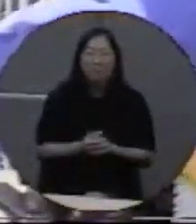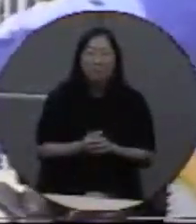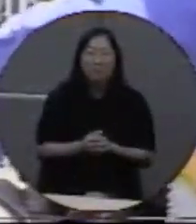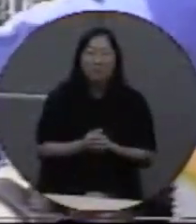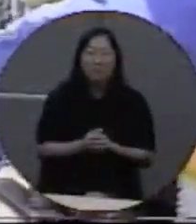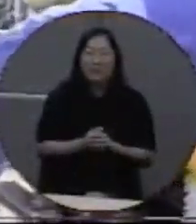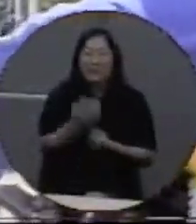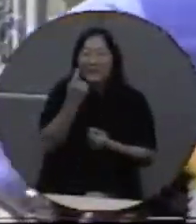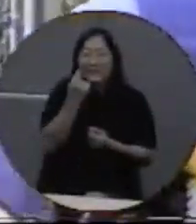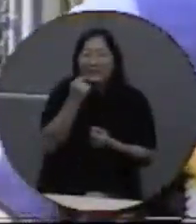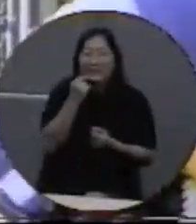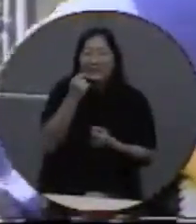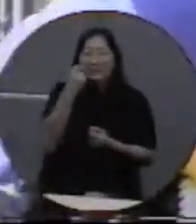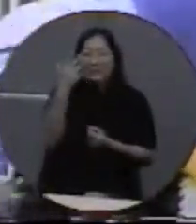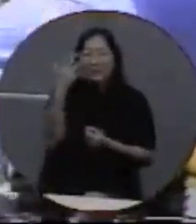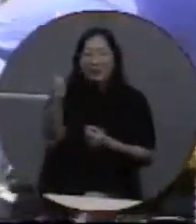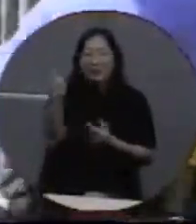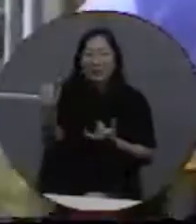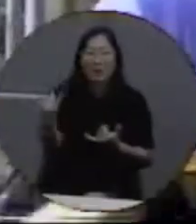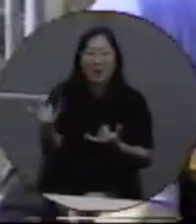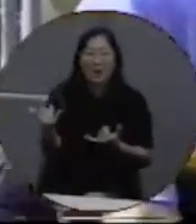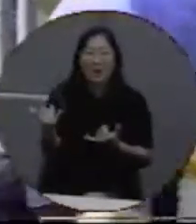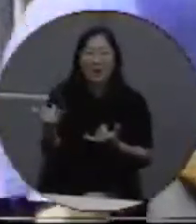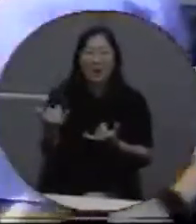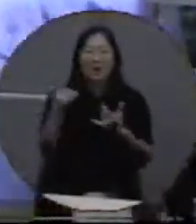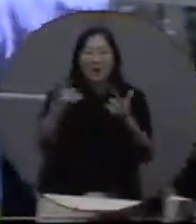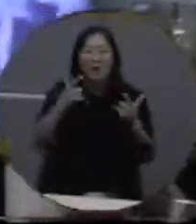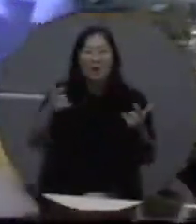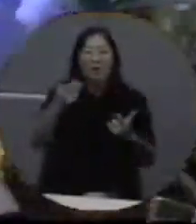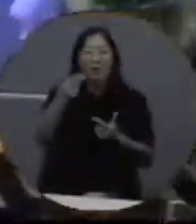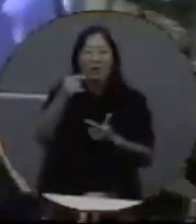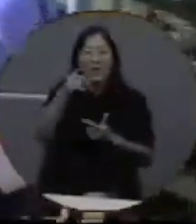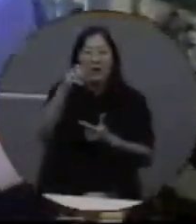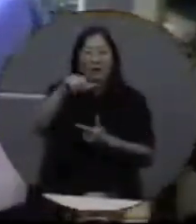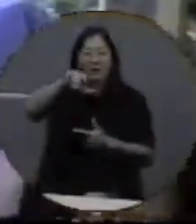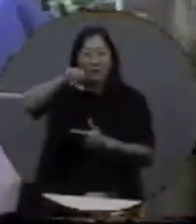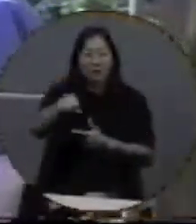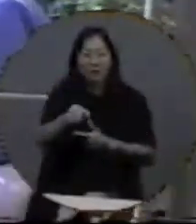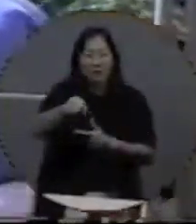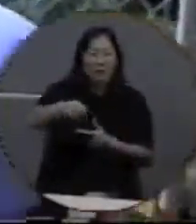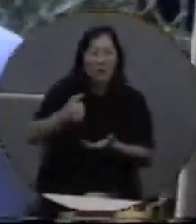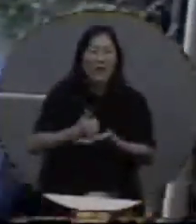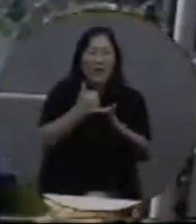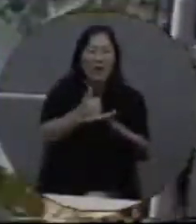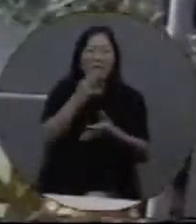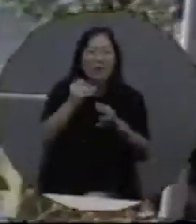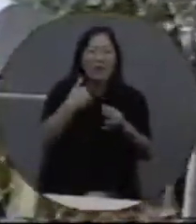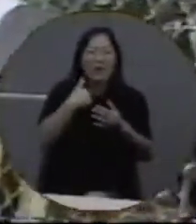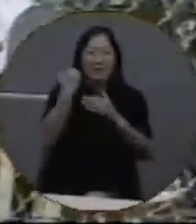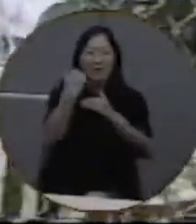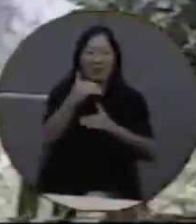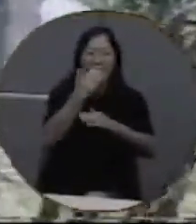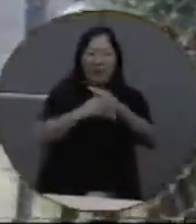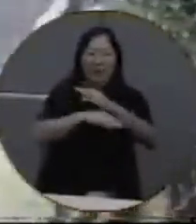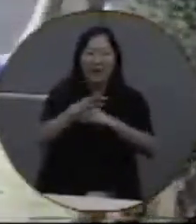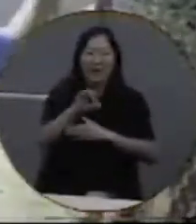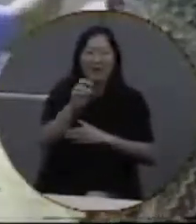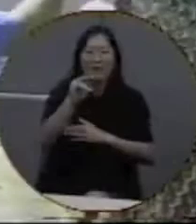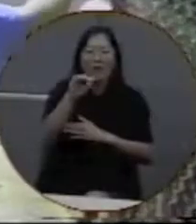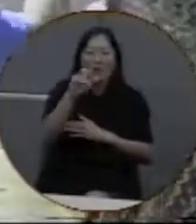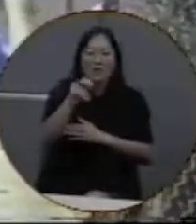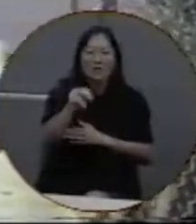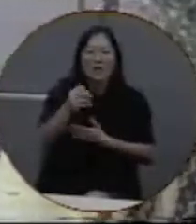Just heading on out. Large handles also help the handicapped, especially if they have limited hand function, open and close